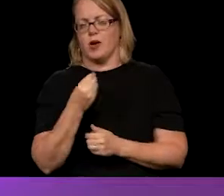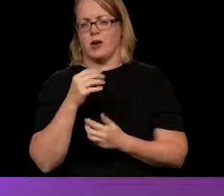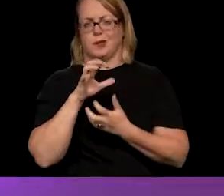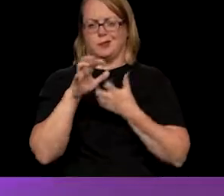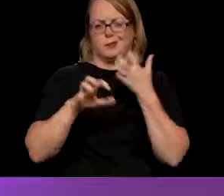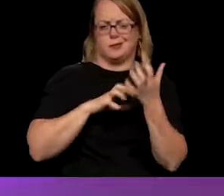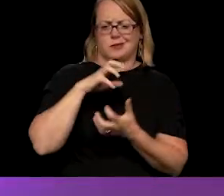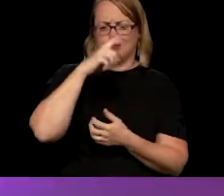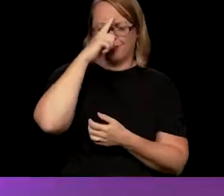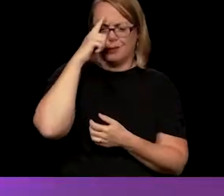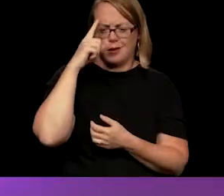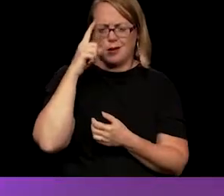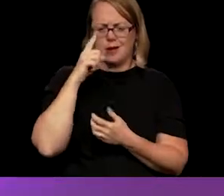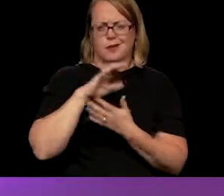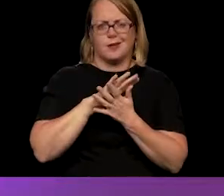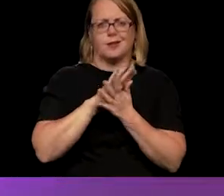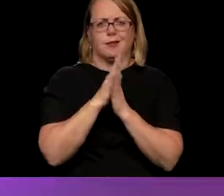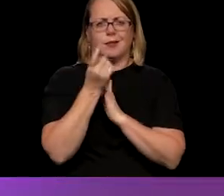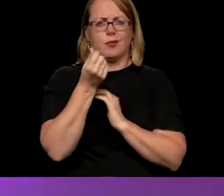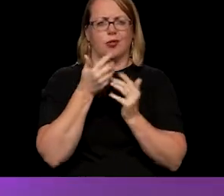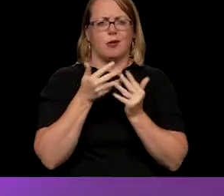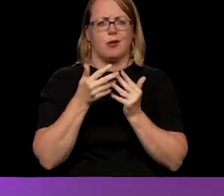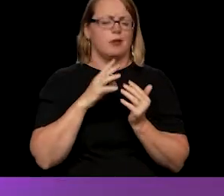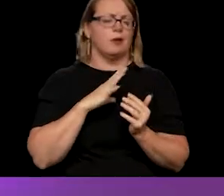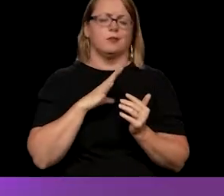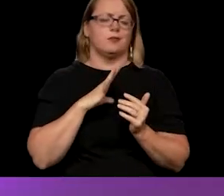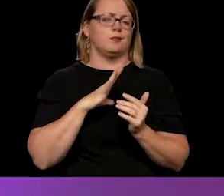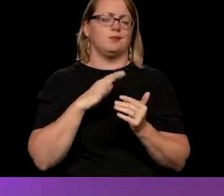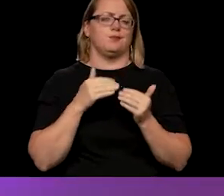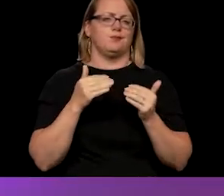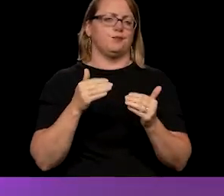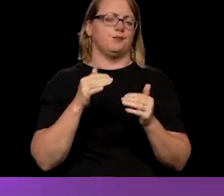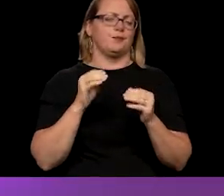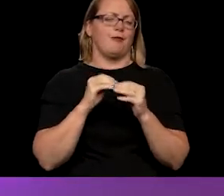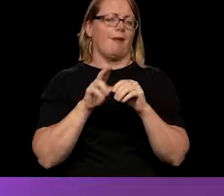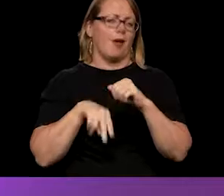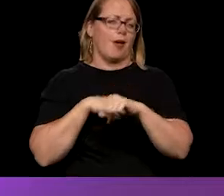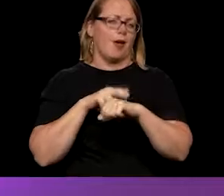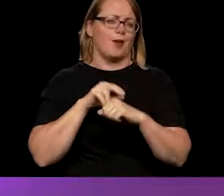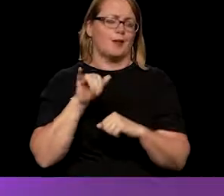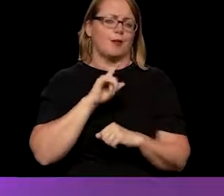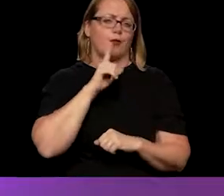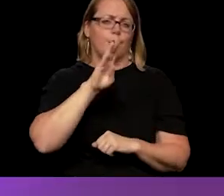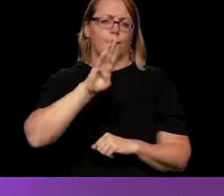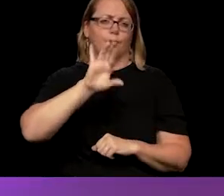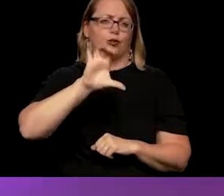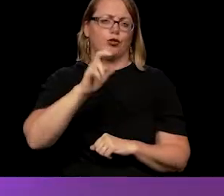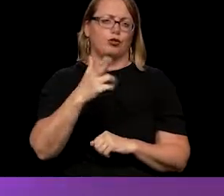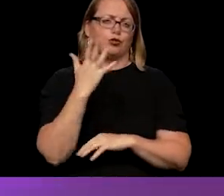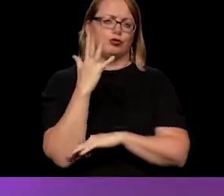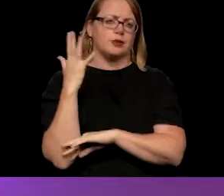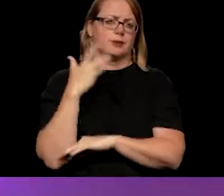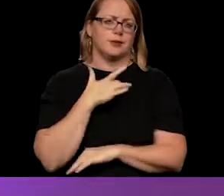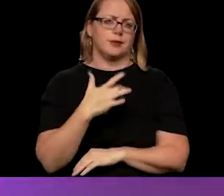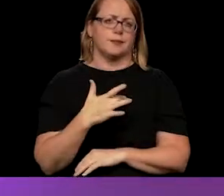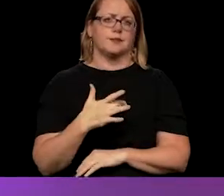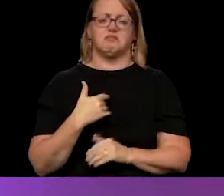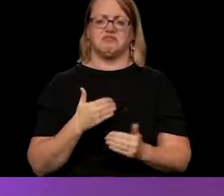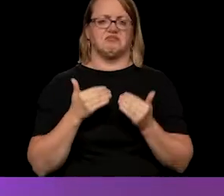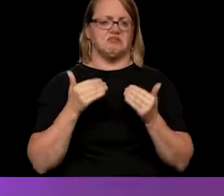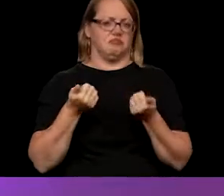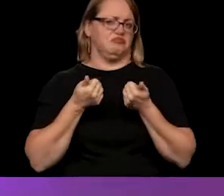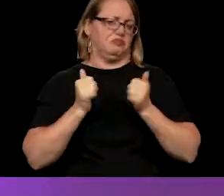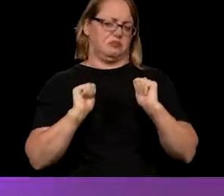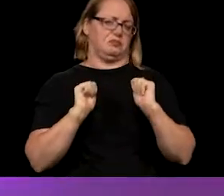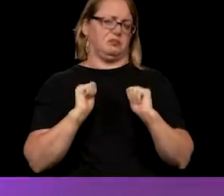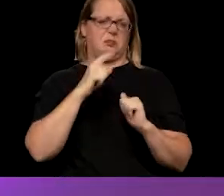I find myself partial to the little brother. I just like that straight edge a little better. Now, the white paint is